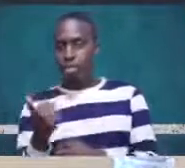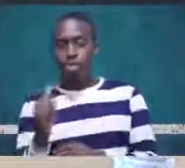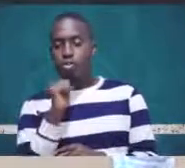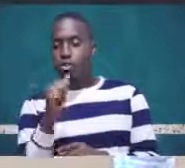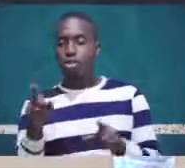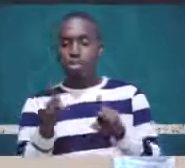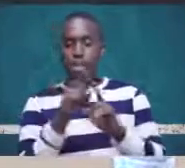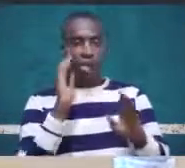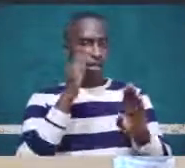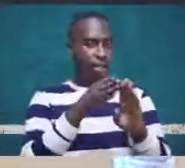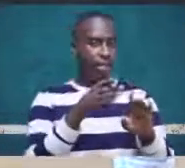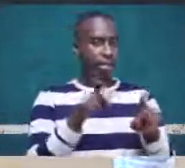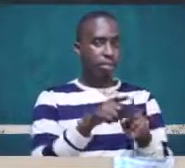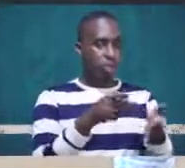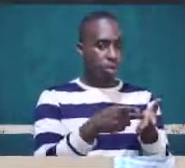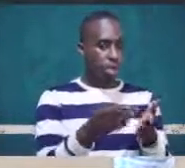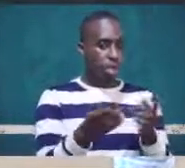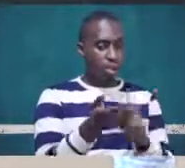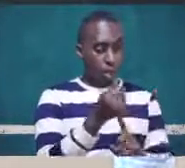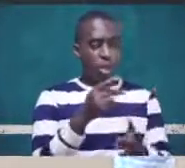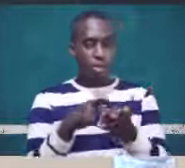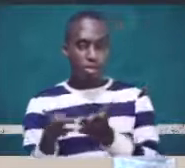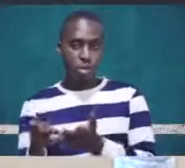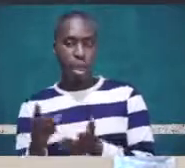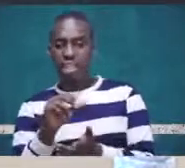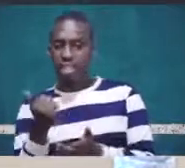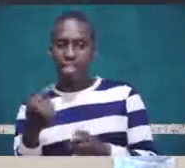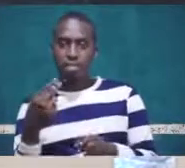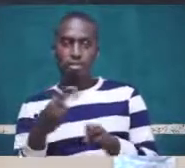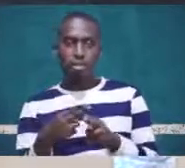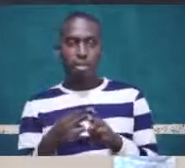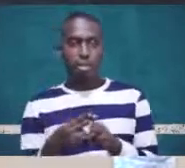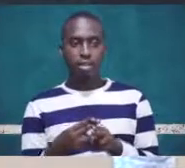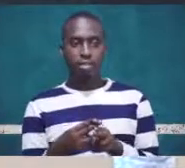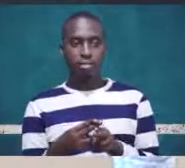like this one, as you pay as you earn. There is another one called excise